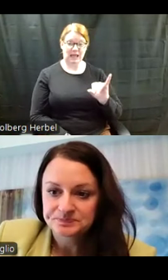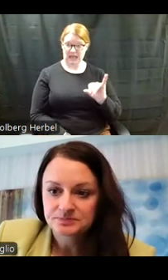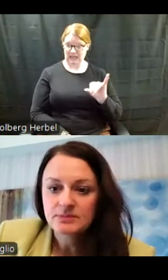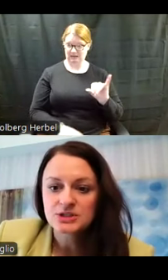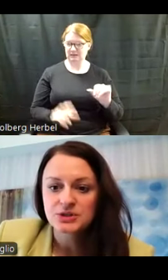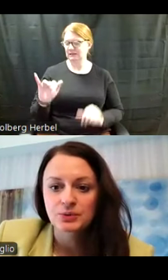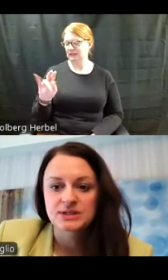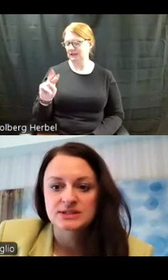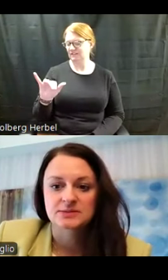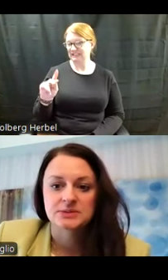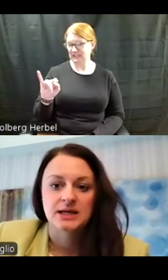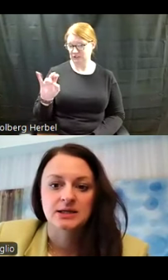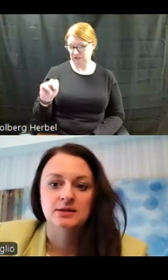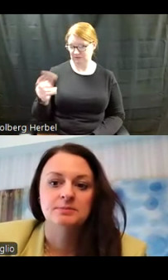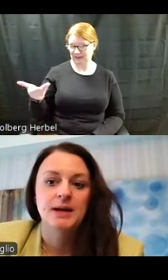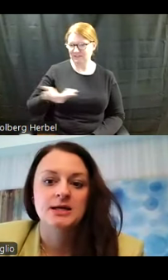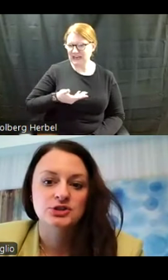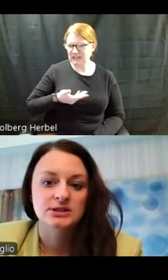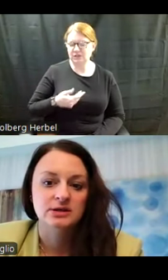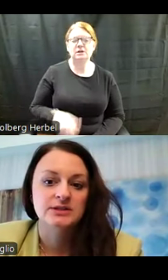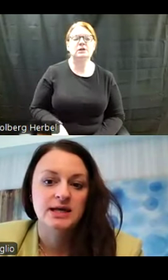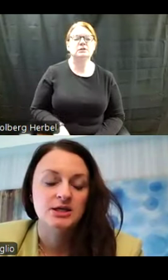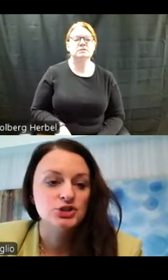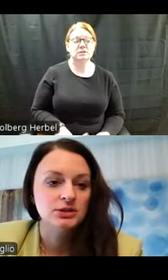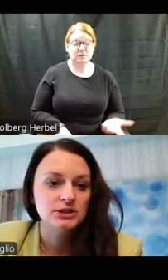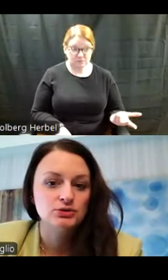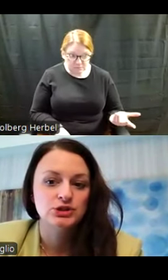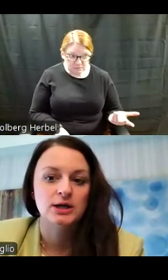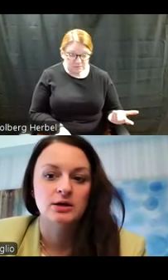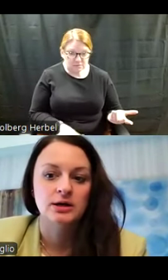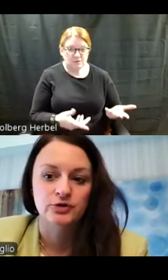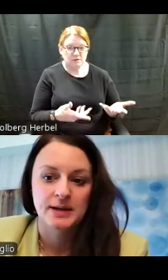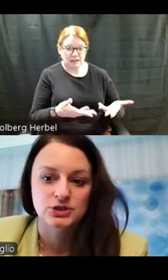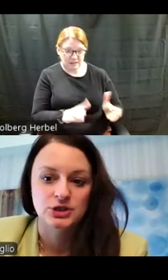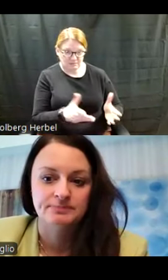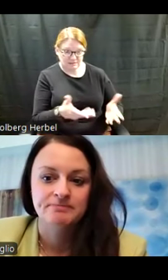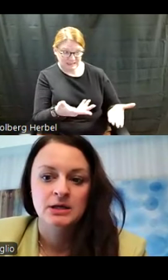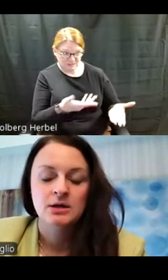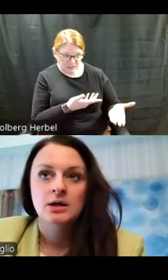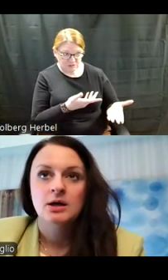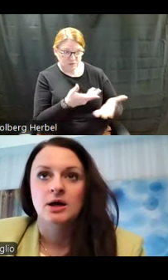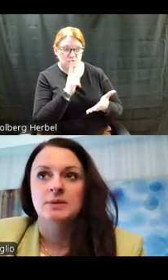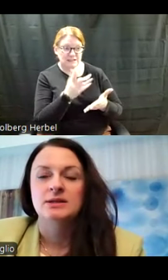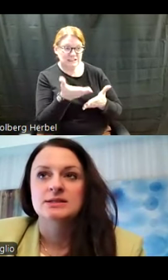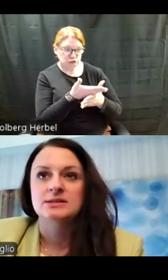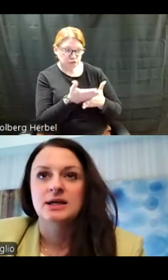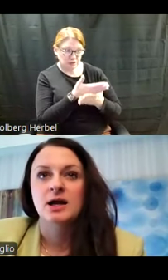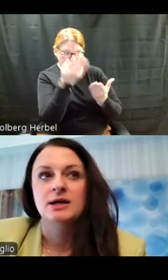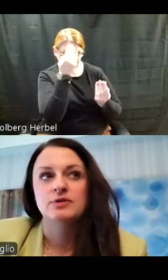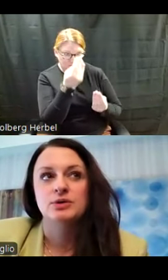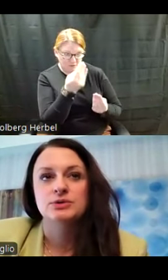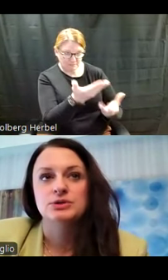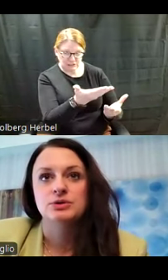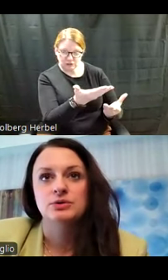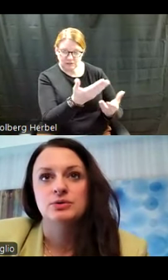invitation. So this is obtaining the patient's invitation to share information. And this can kind